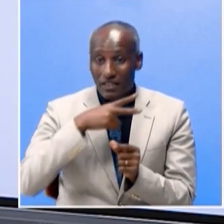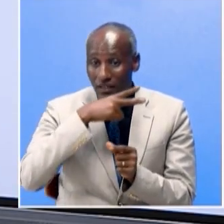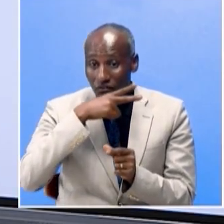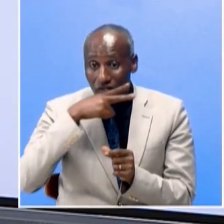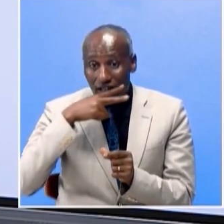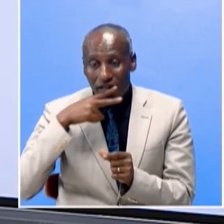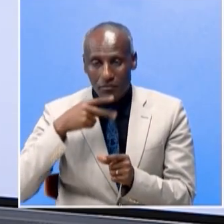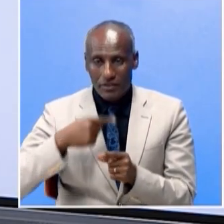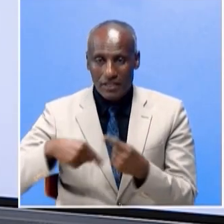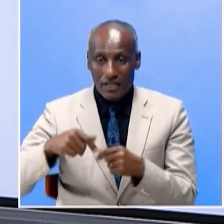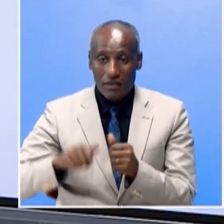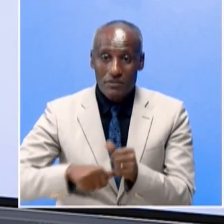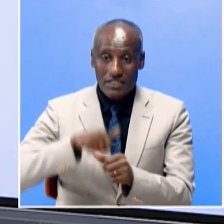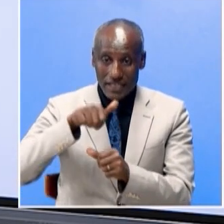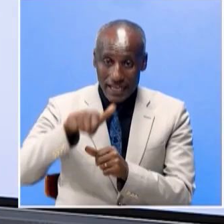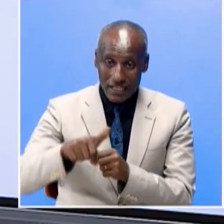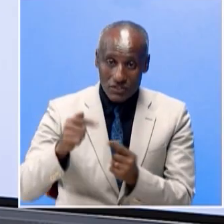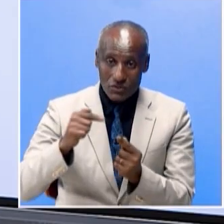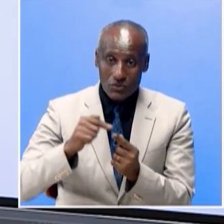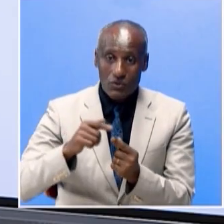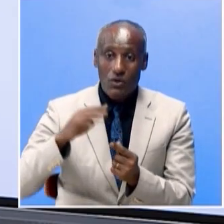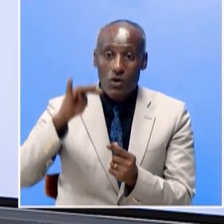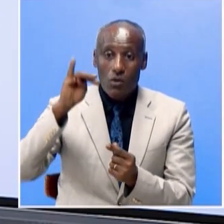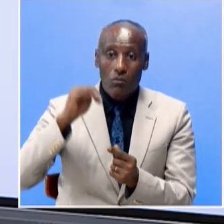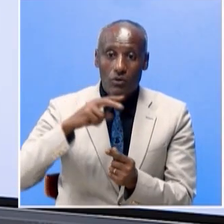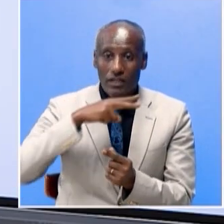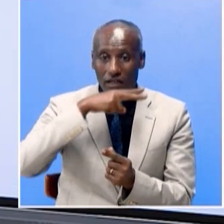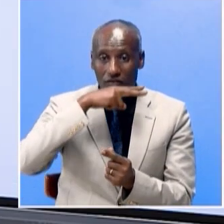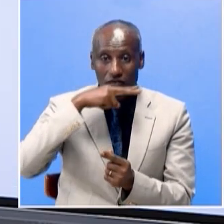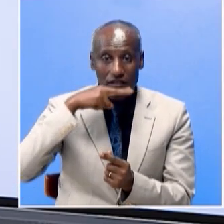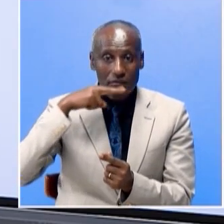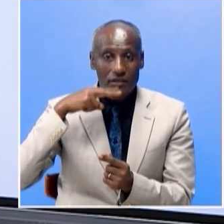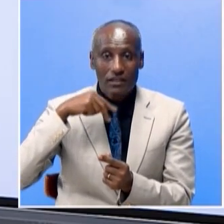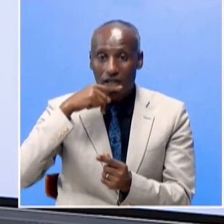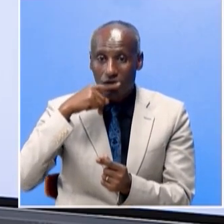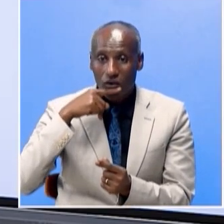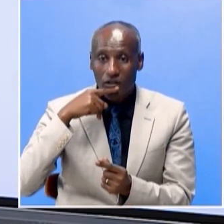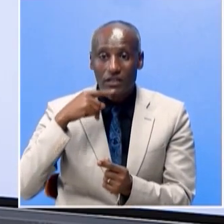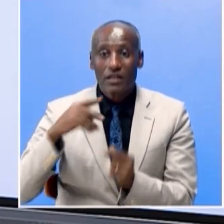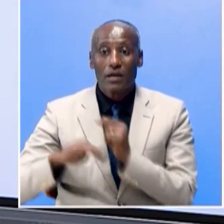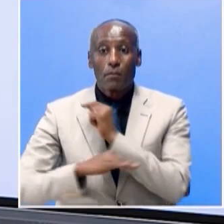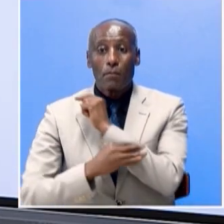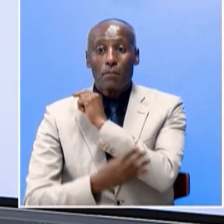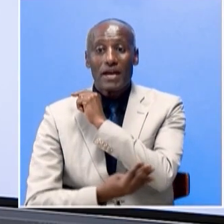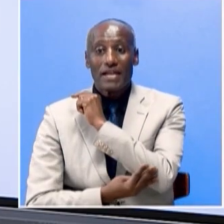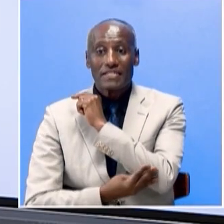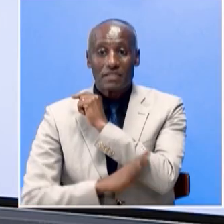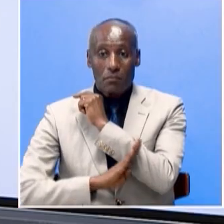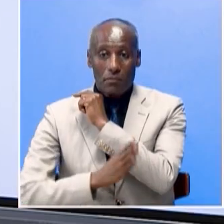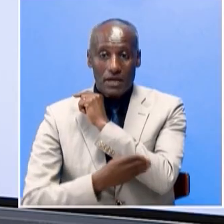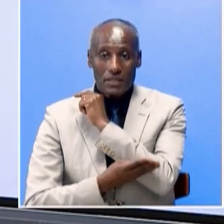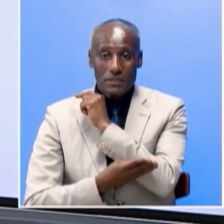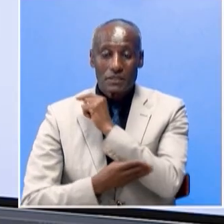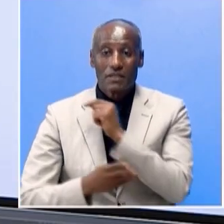the modal verb should be base verb. Do you know what base verb means? Base verb is the